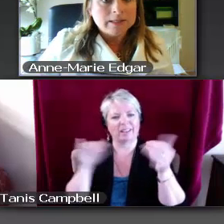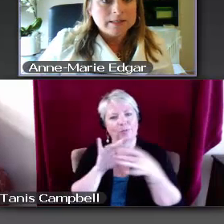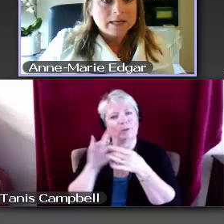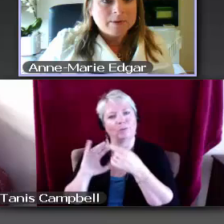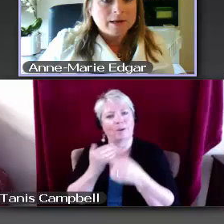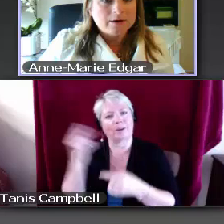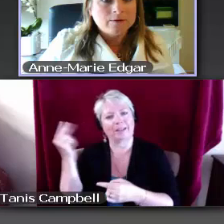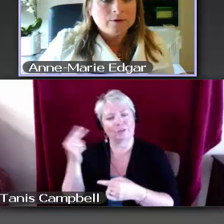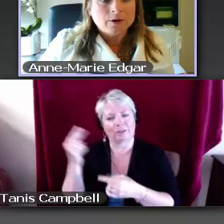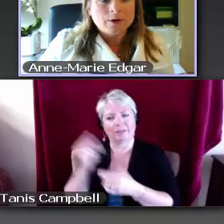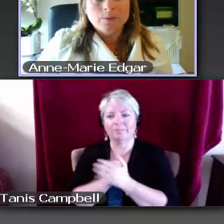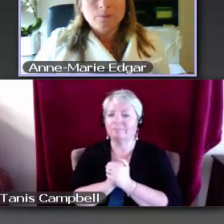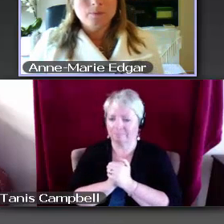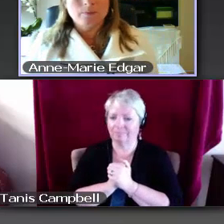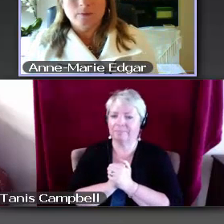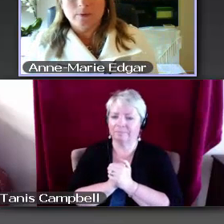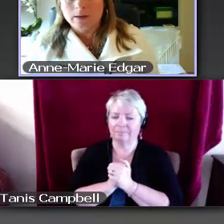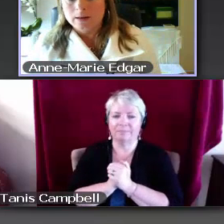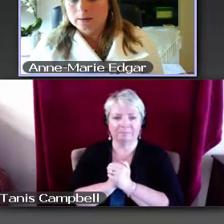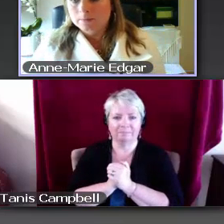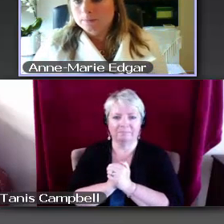And Mary did type that in for you.